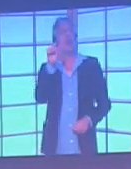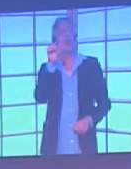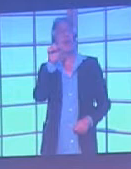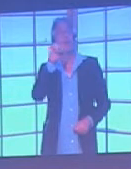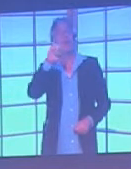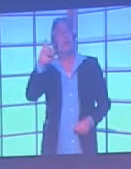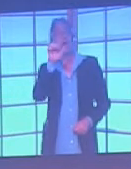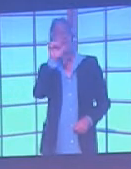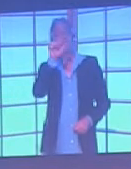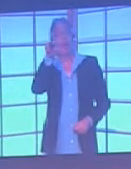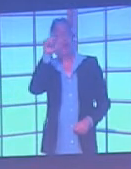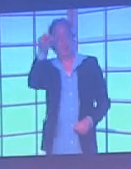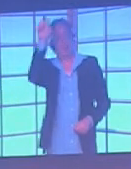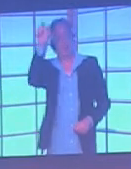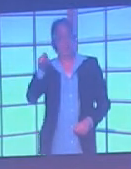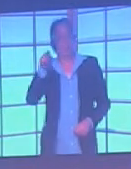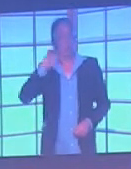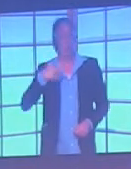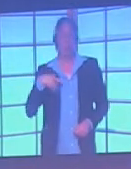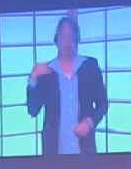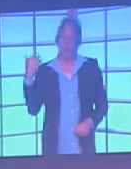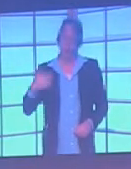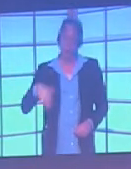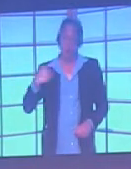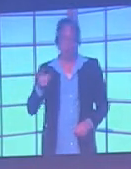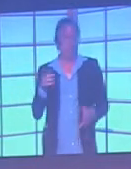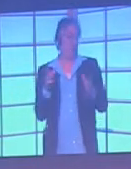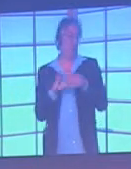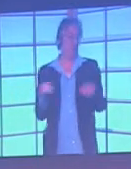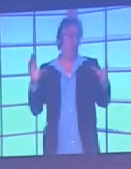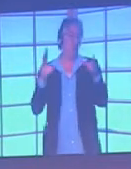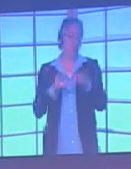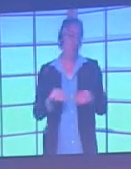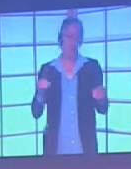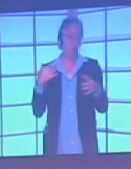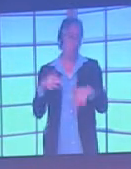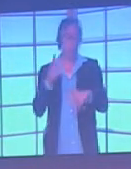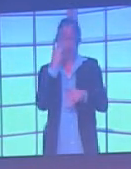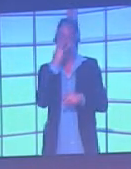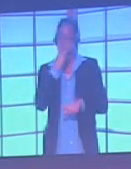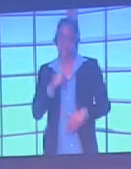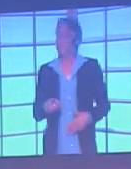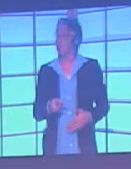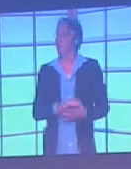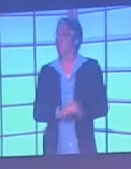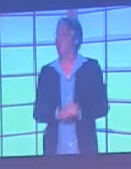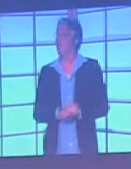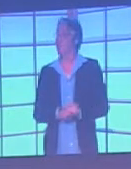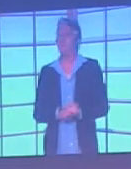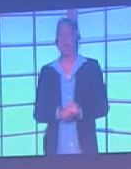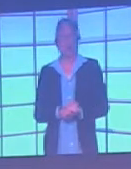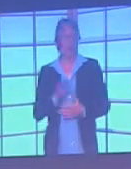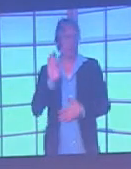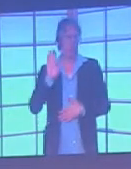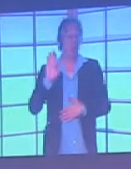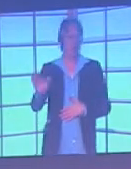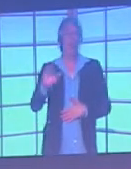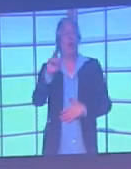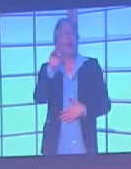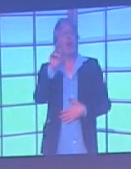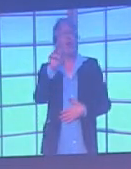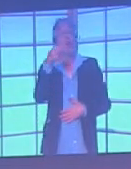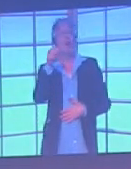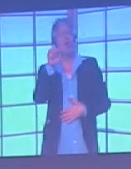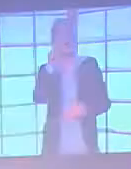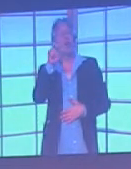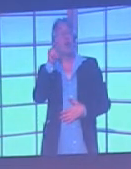with you the stories of how Metalist Kharkiv have taken this campaign on board and really added